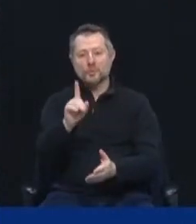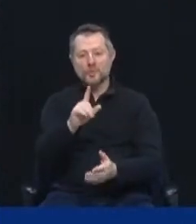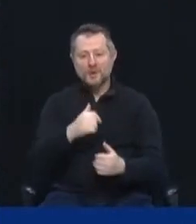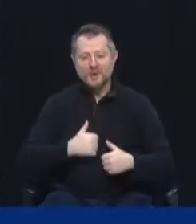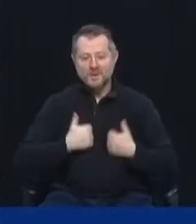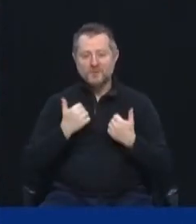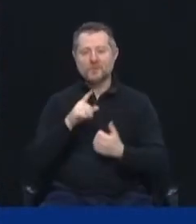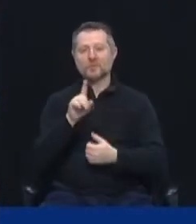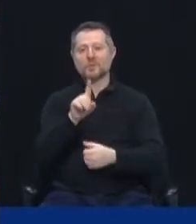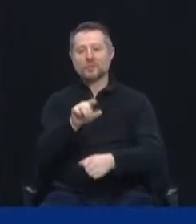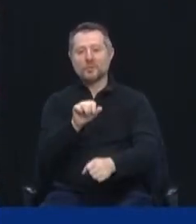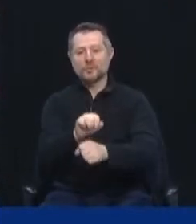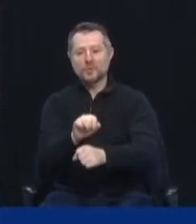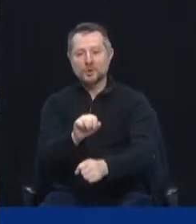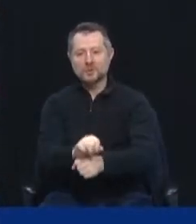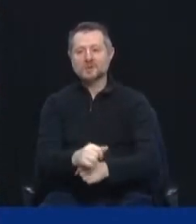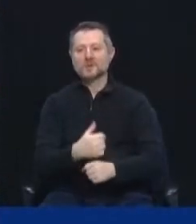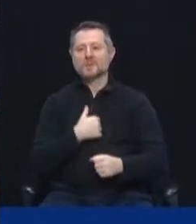health provider.